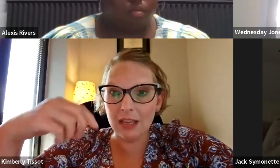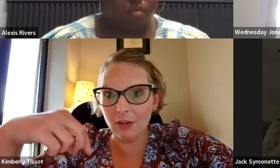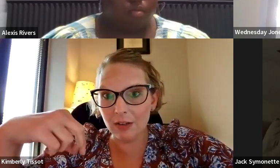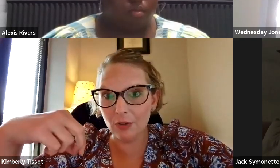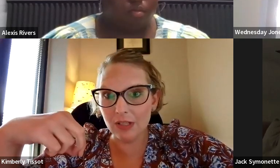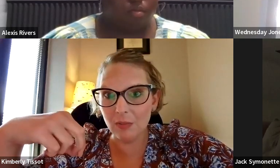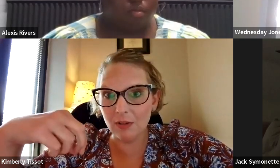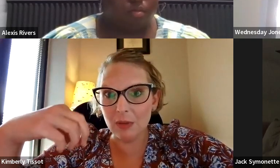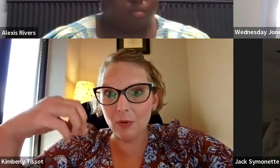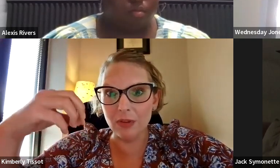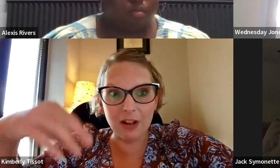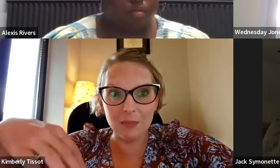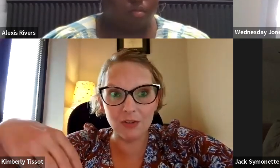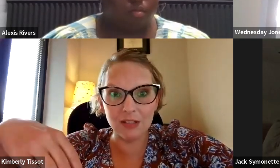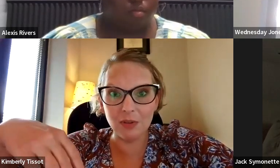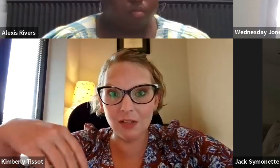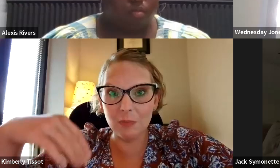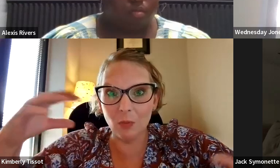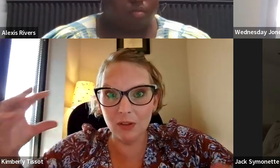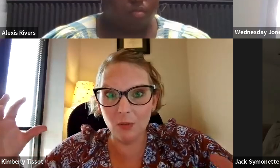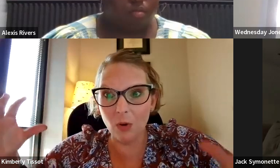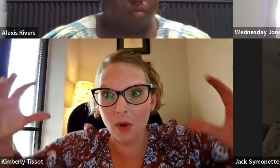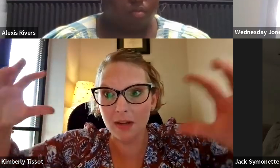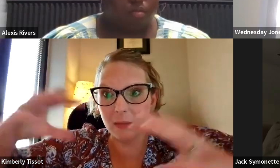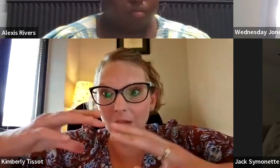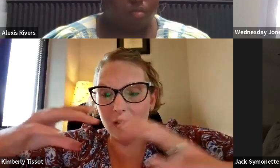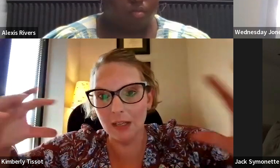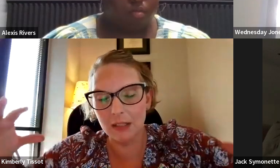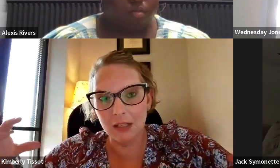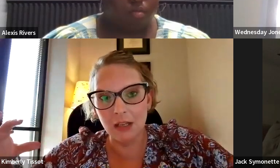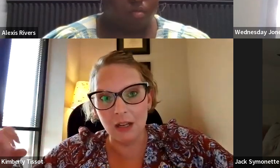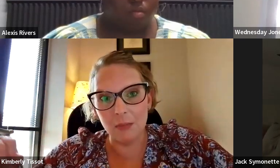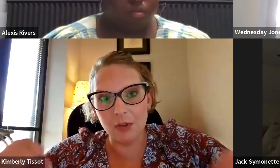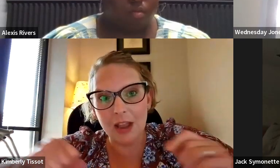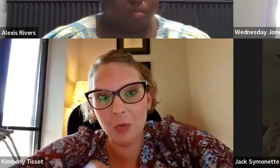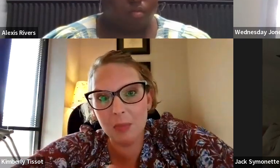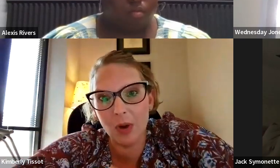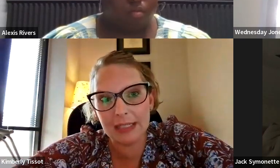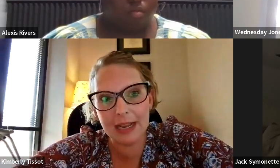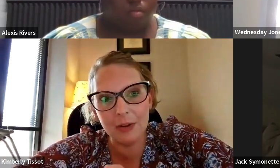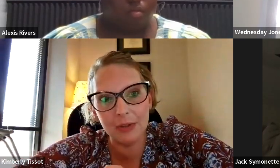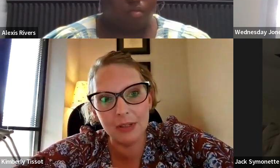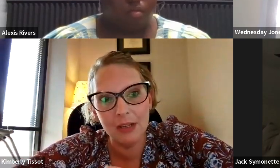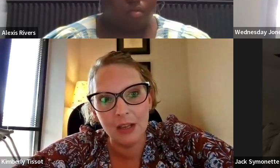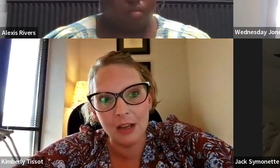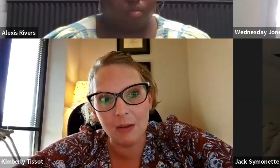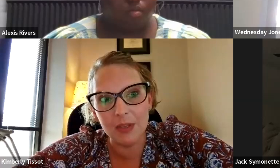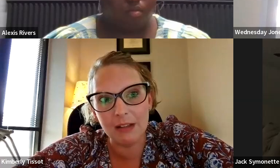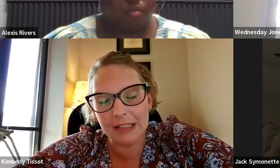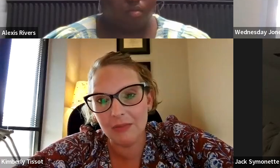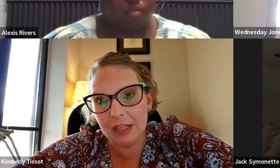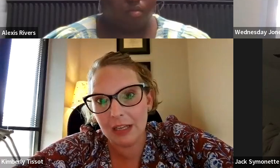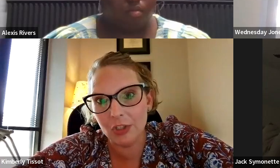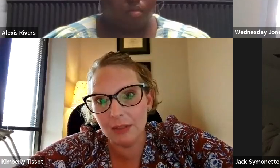with intellectual disabilities, people with developmental disabilities, but really we're one community. So how do we break down